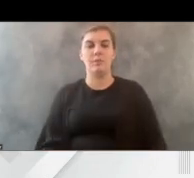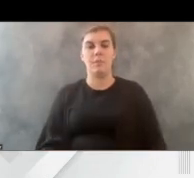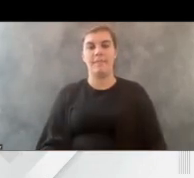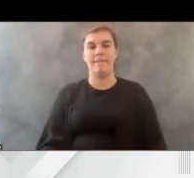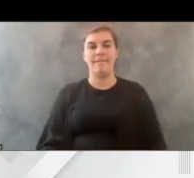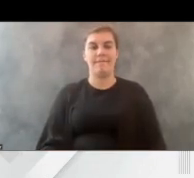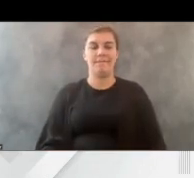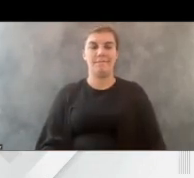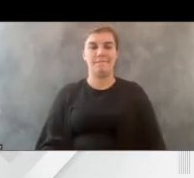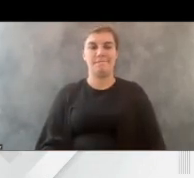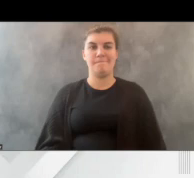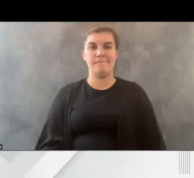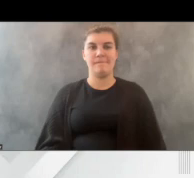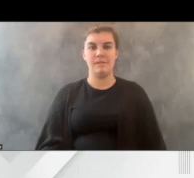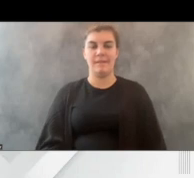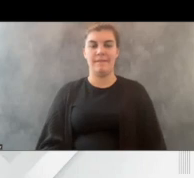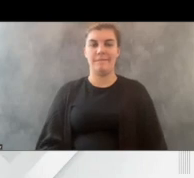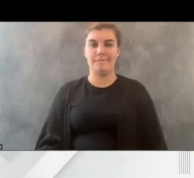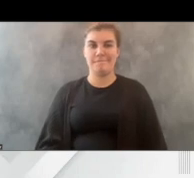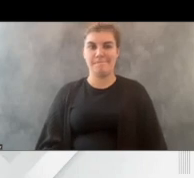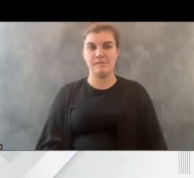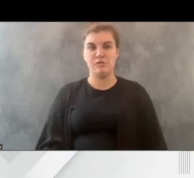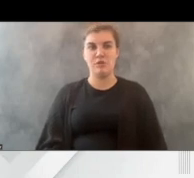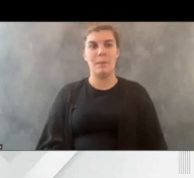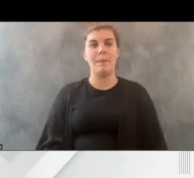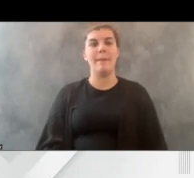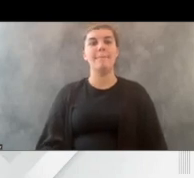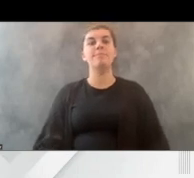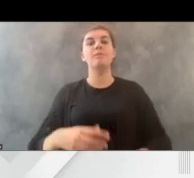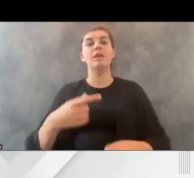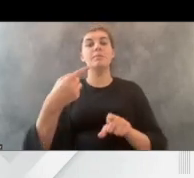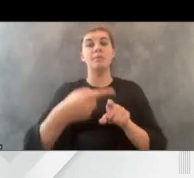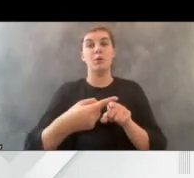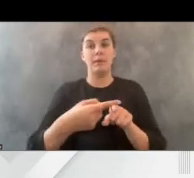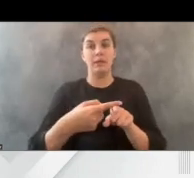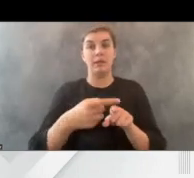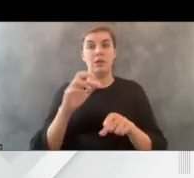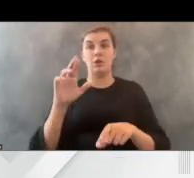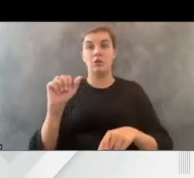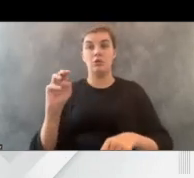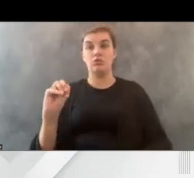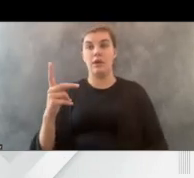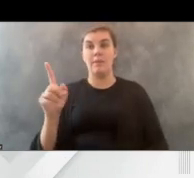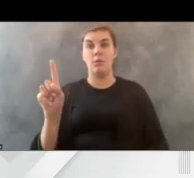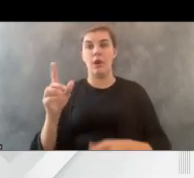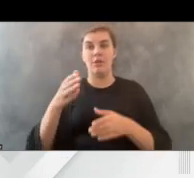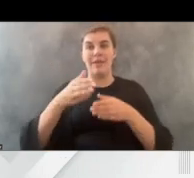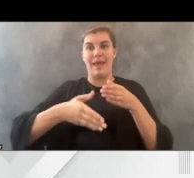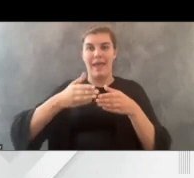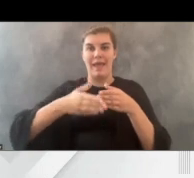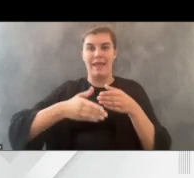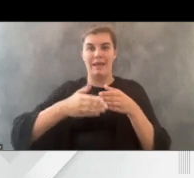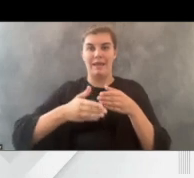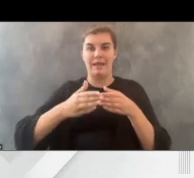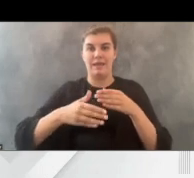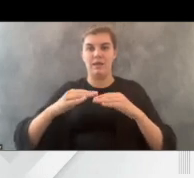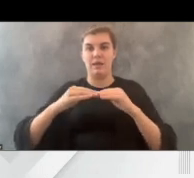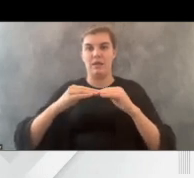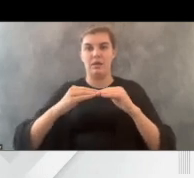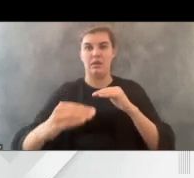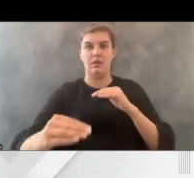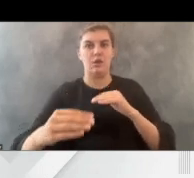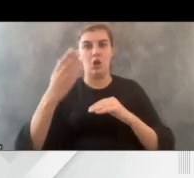excluding flared sides, and blended transitions must comply with the following as applicable. Curb ramps and